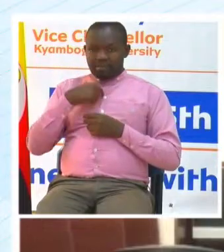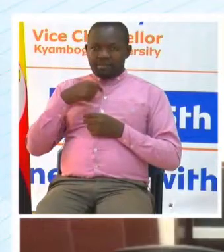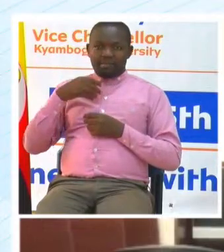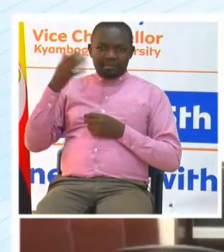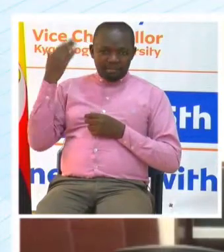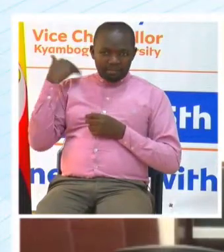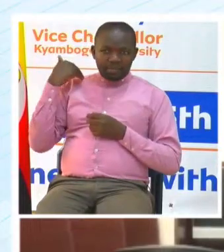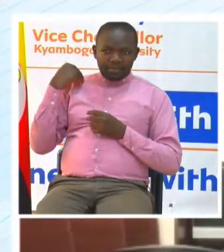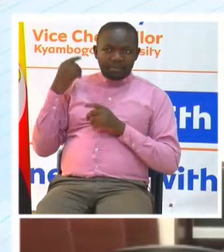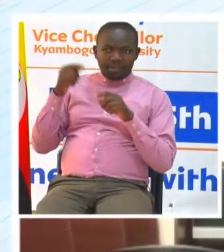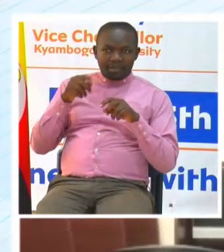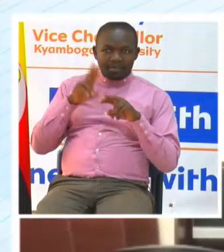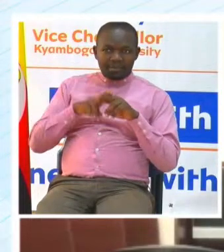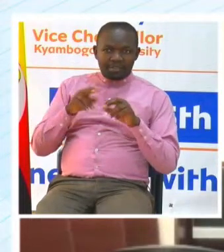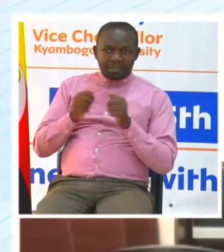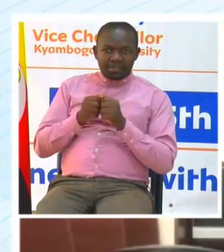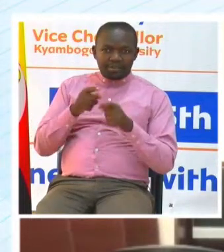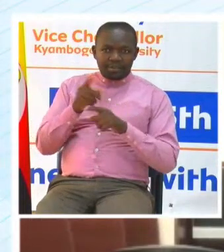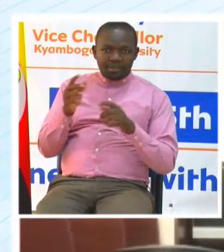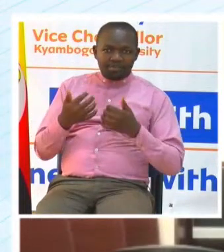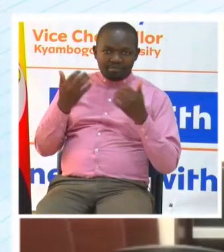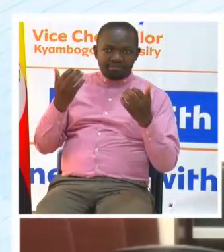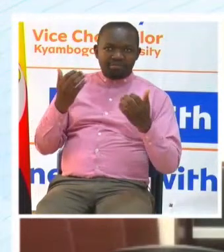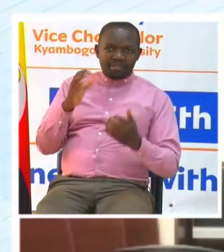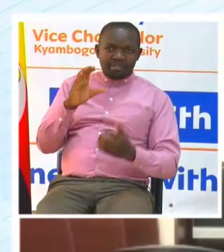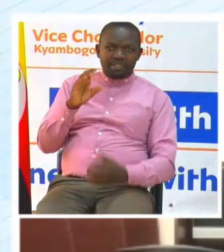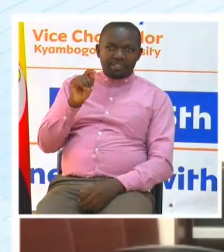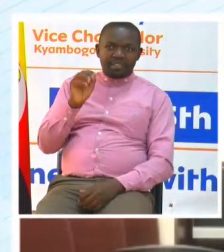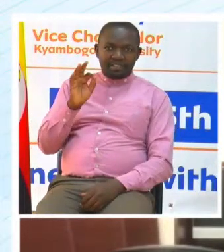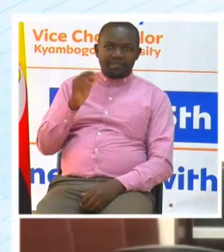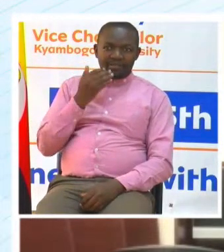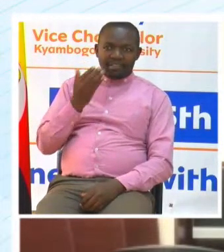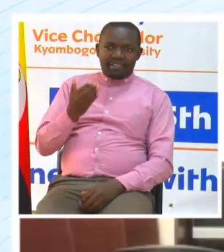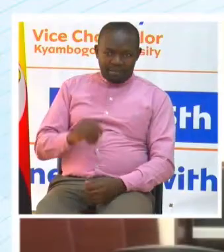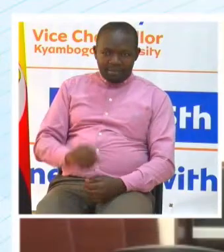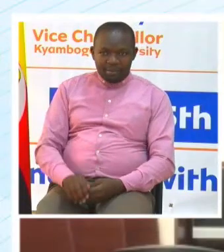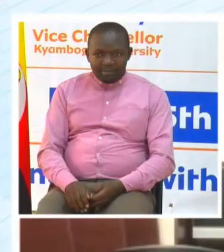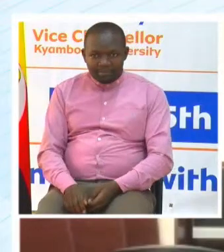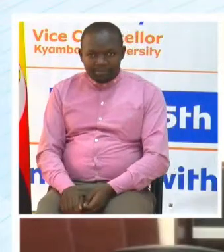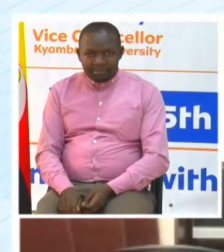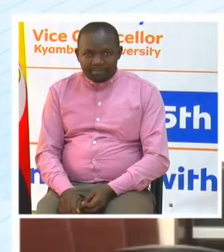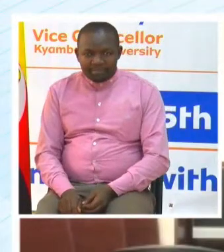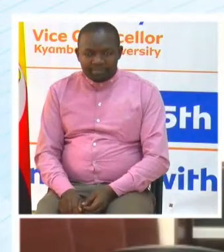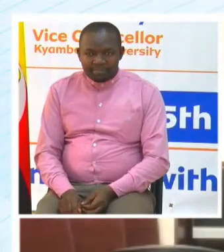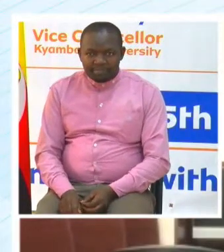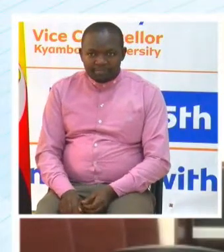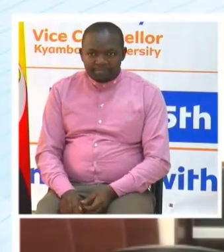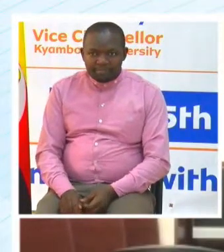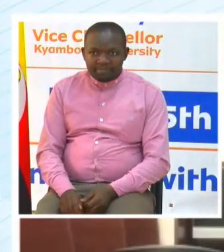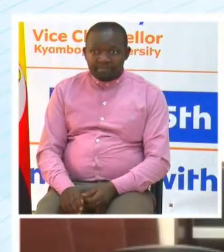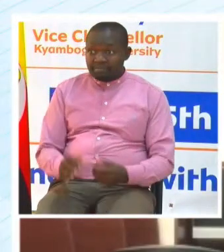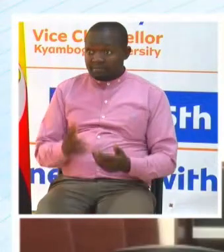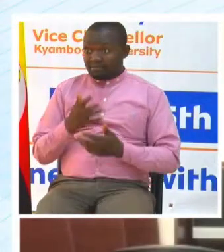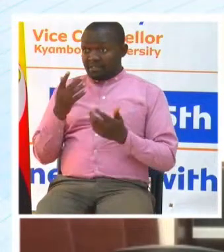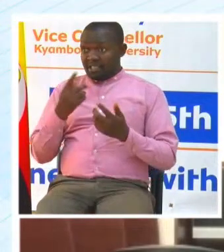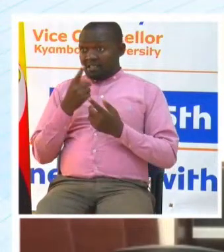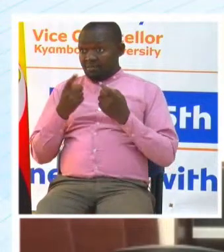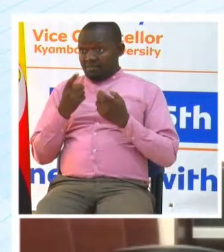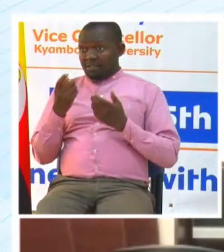CTF like you guys. Thank you. I'm free to be asked any other